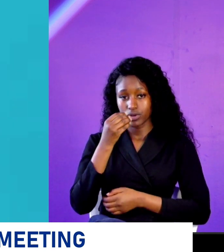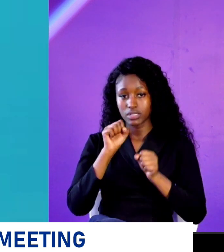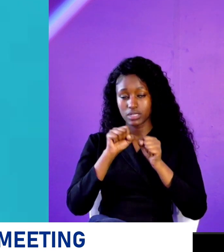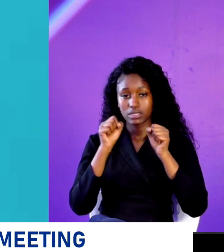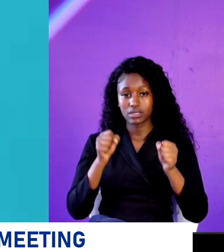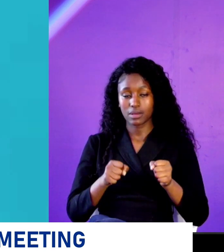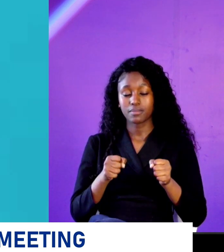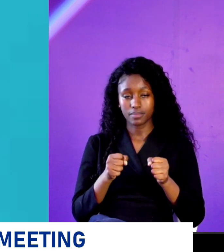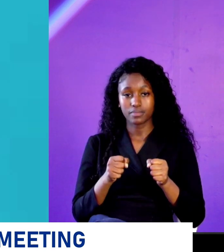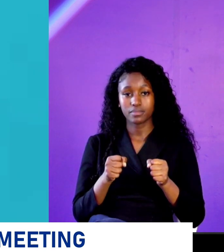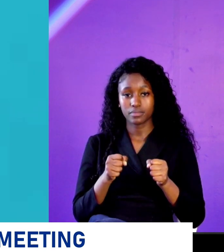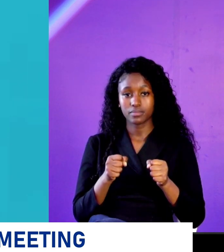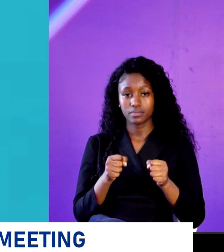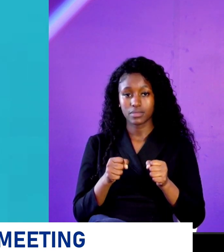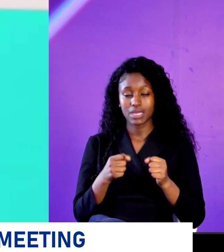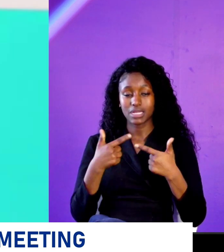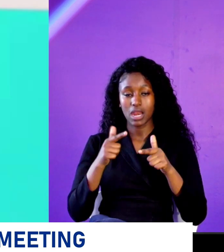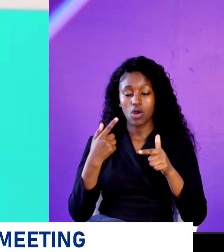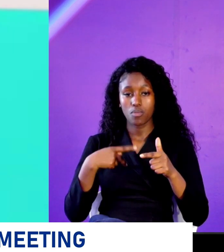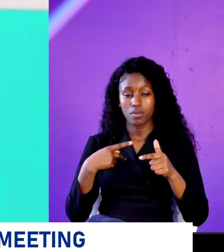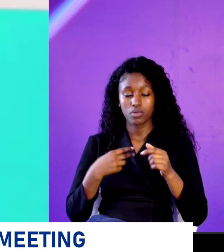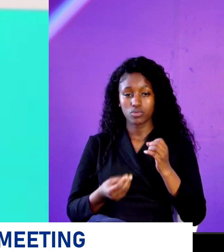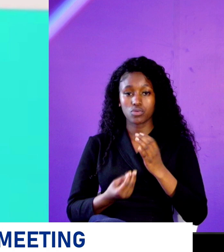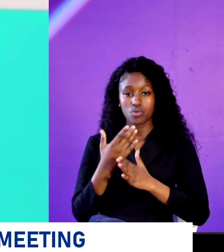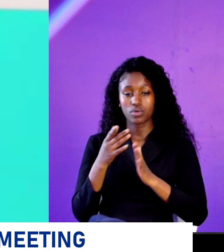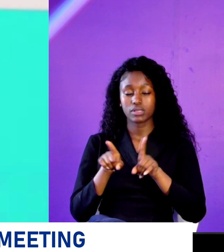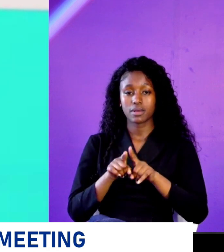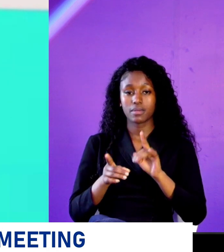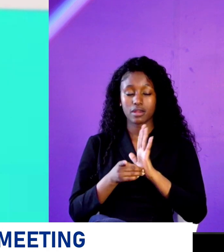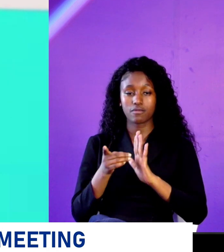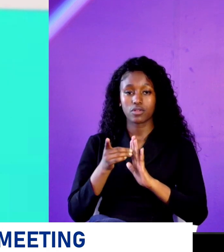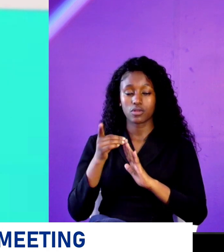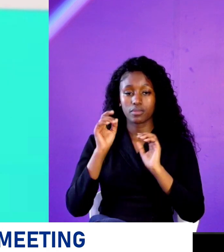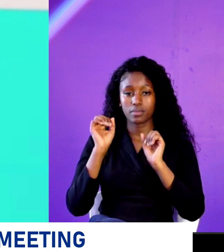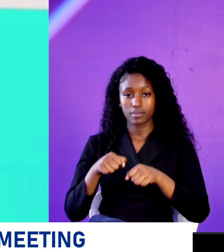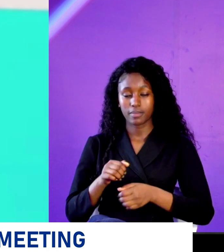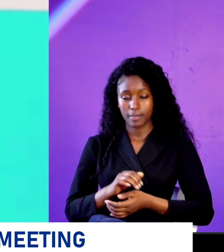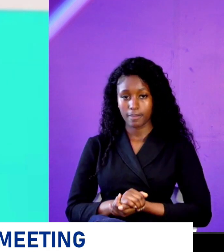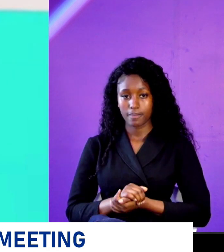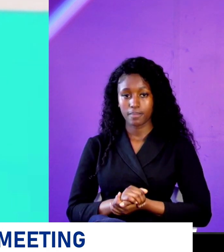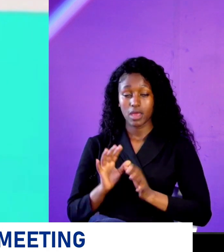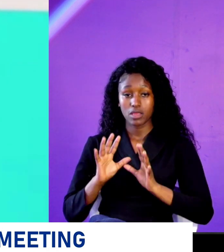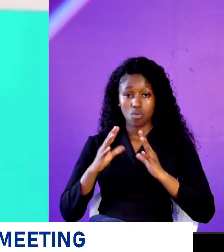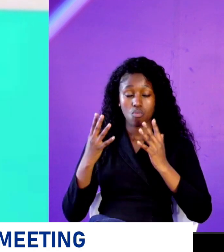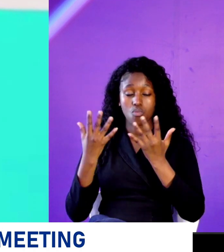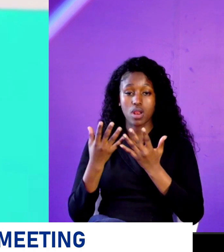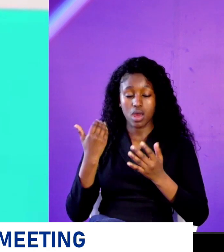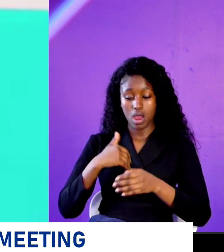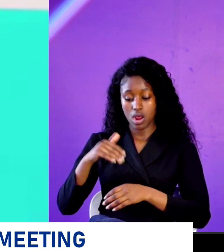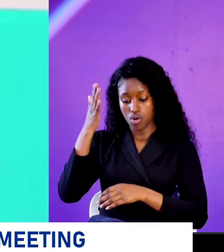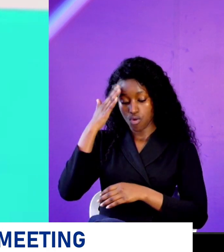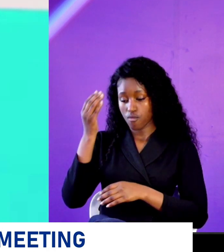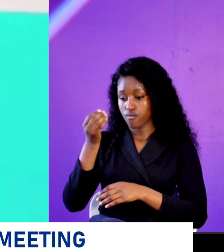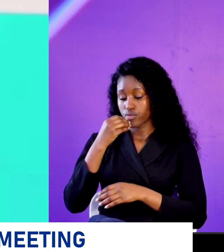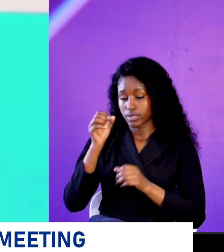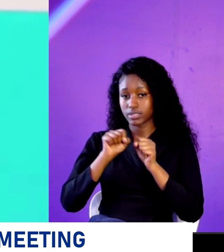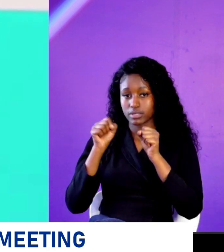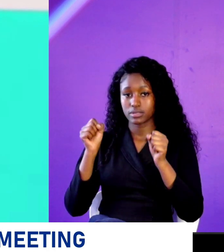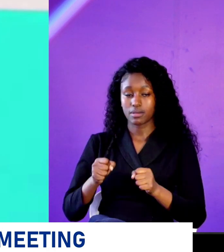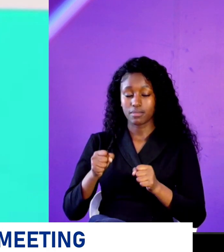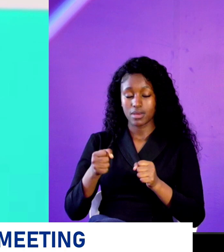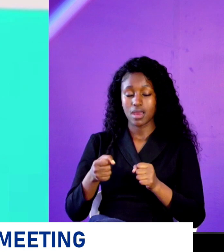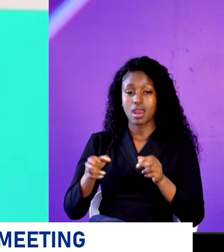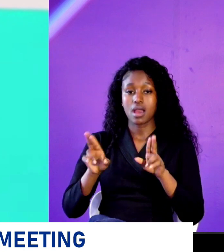of growth and development. Globally, food systems are facing immense